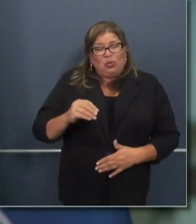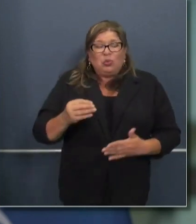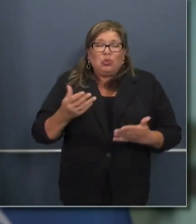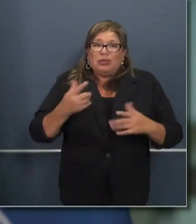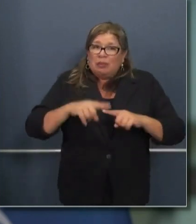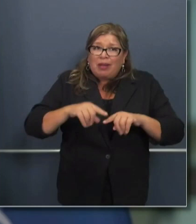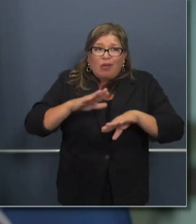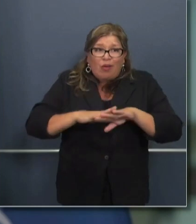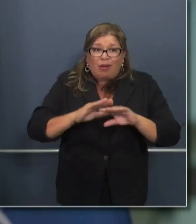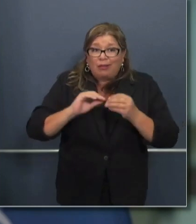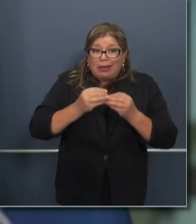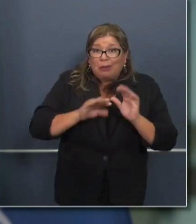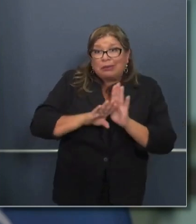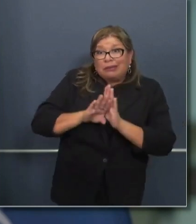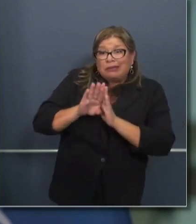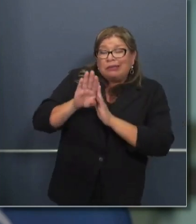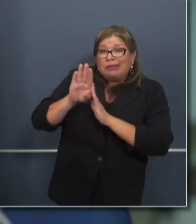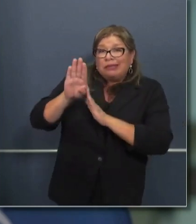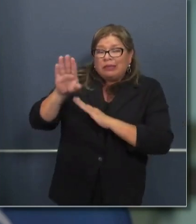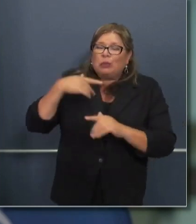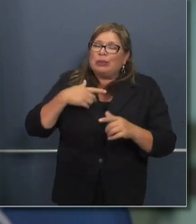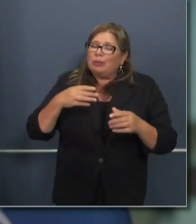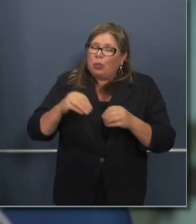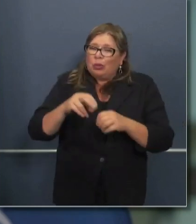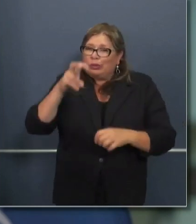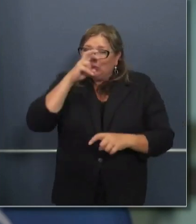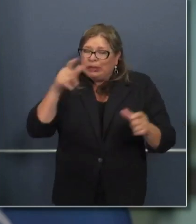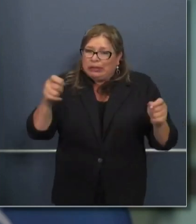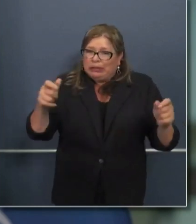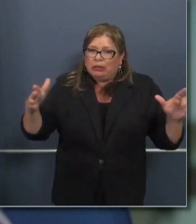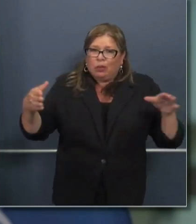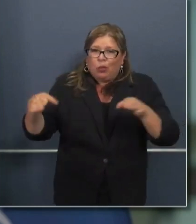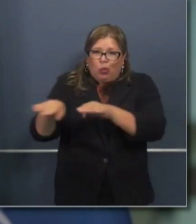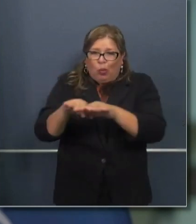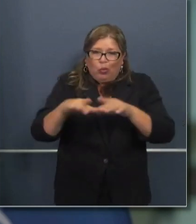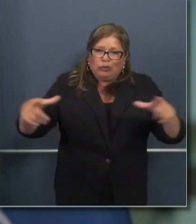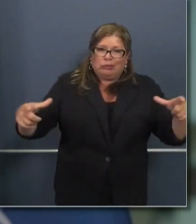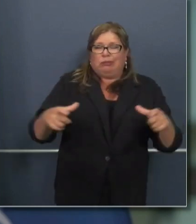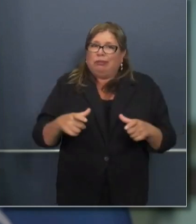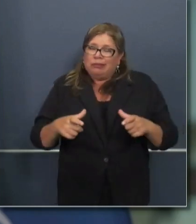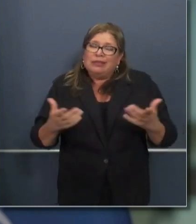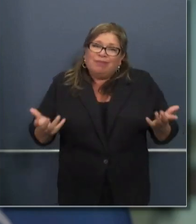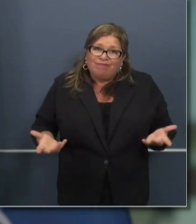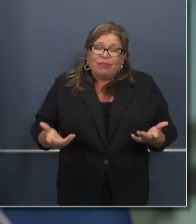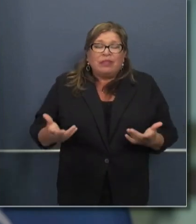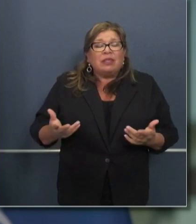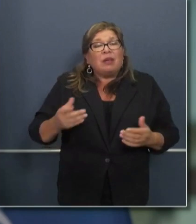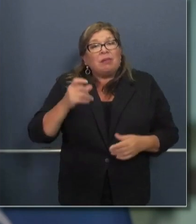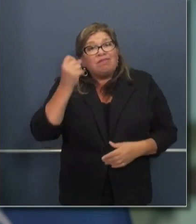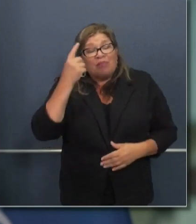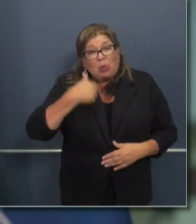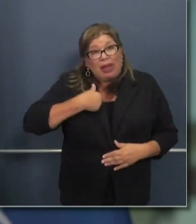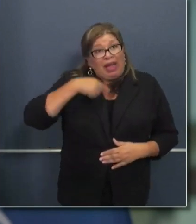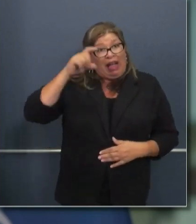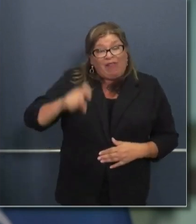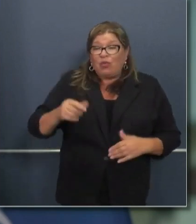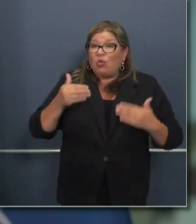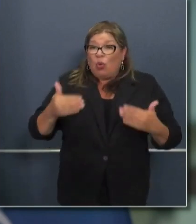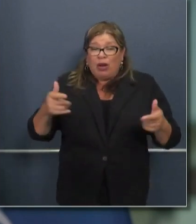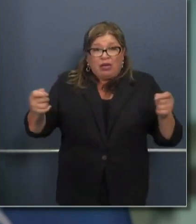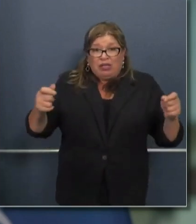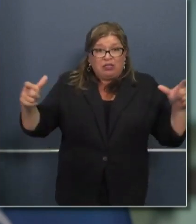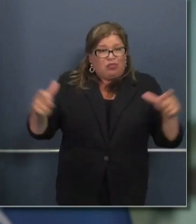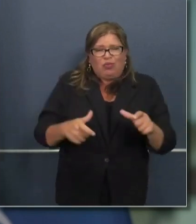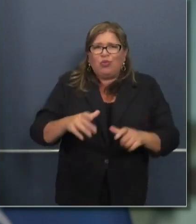must. Clearly, we have the capacity, individual and collective capacity, not to have to go in that